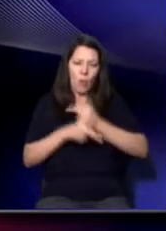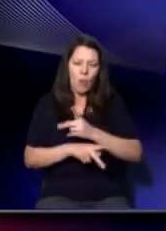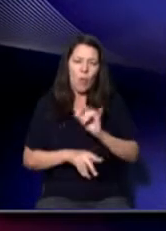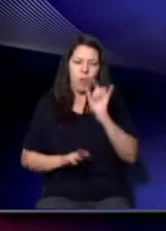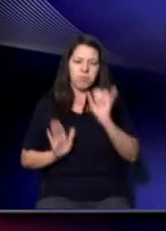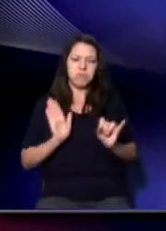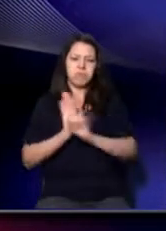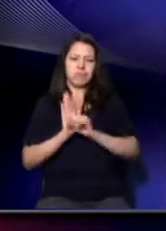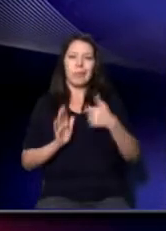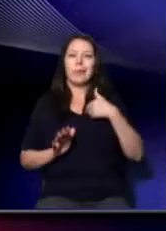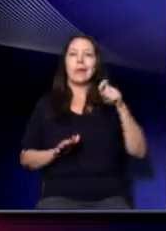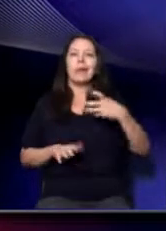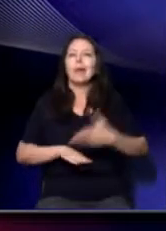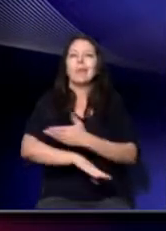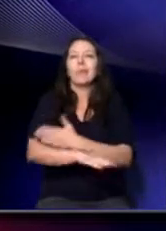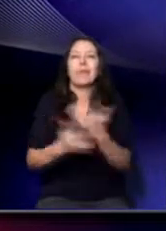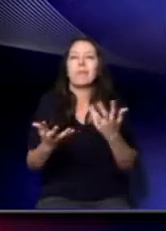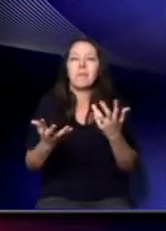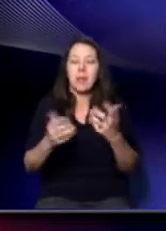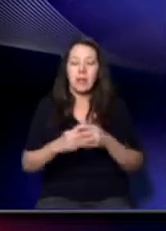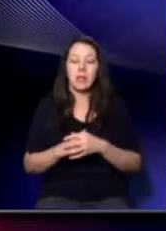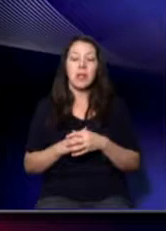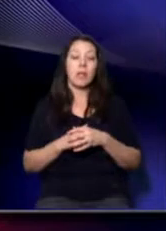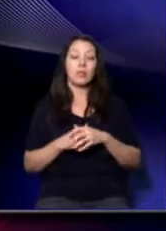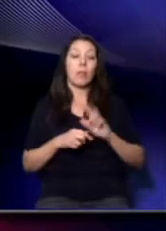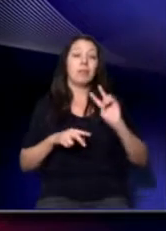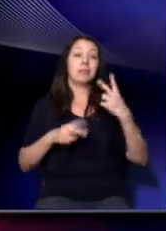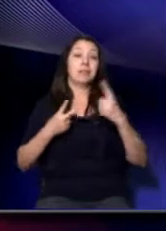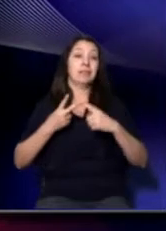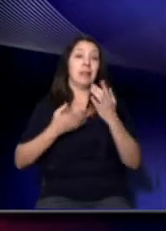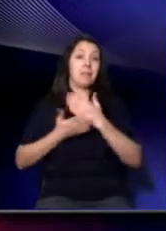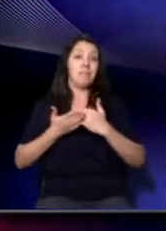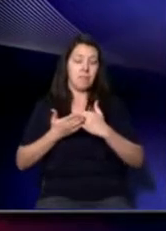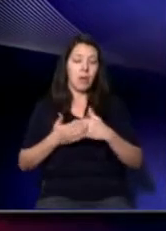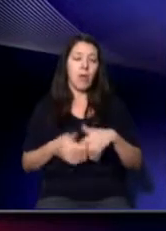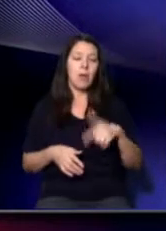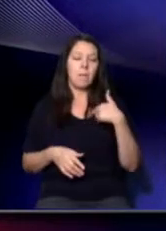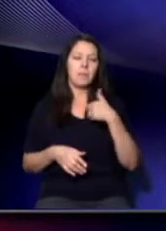second piece that needs to happen is we have to earn